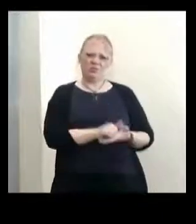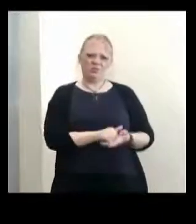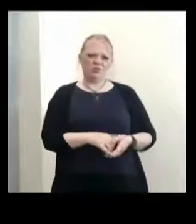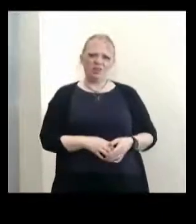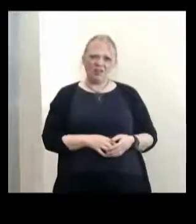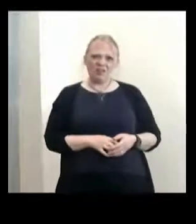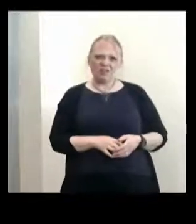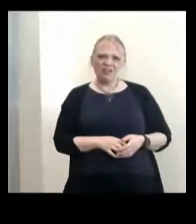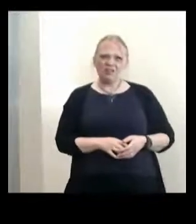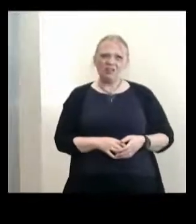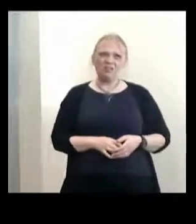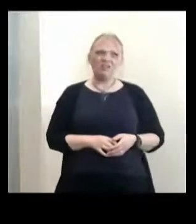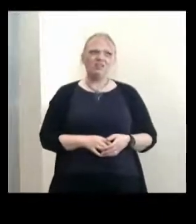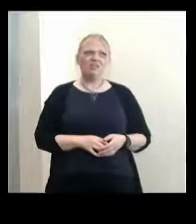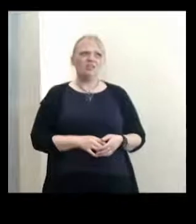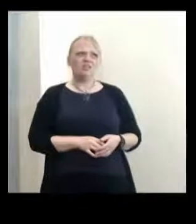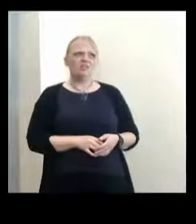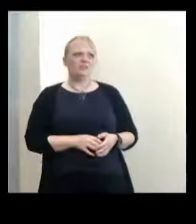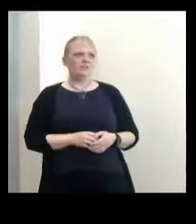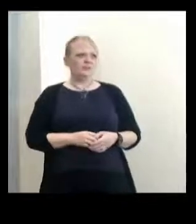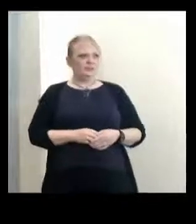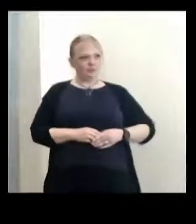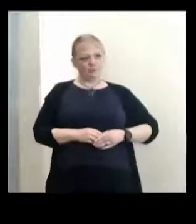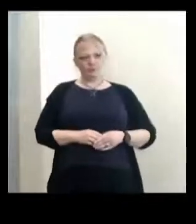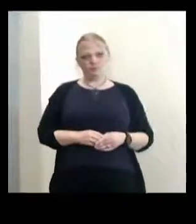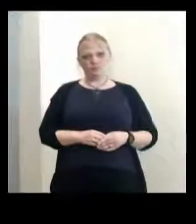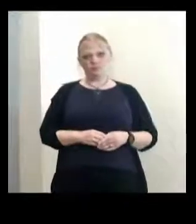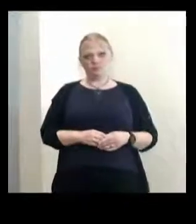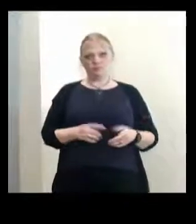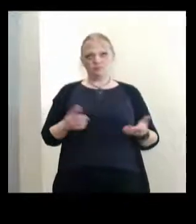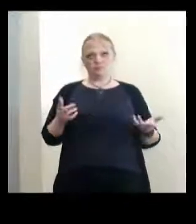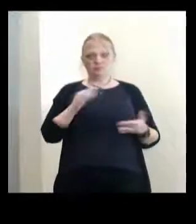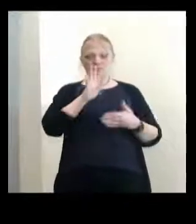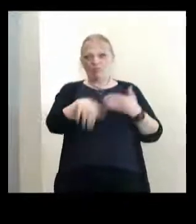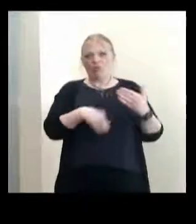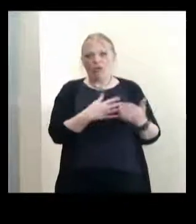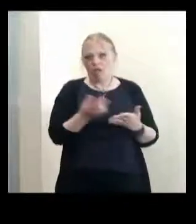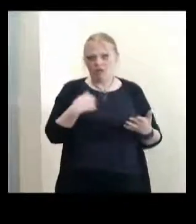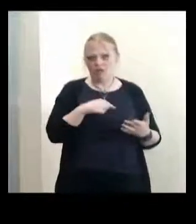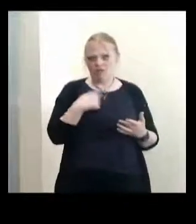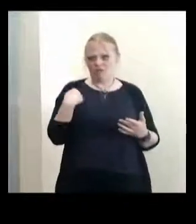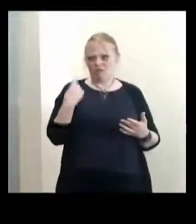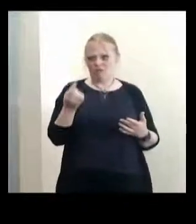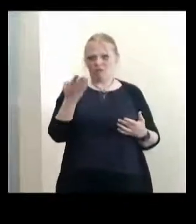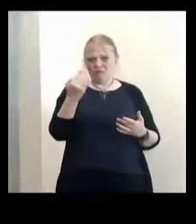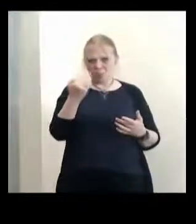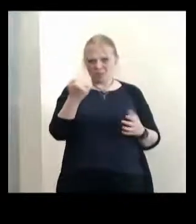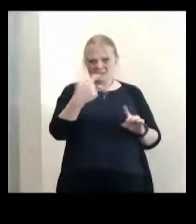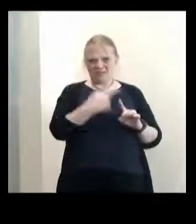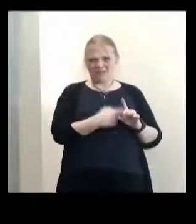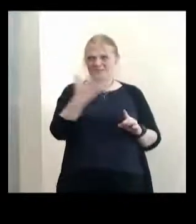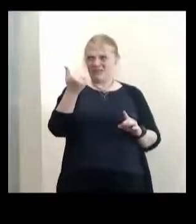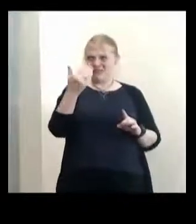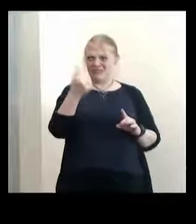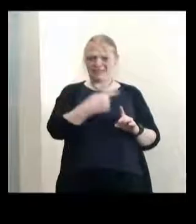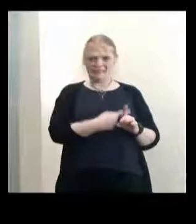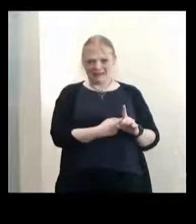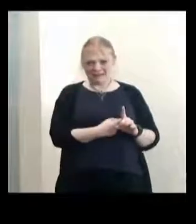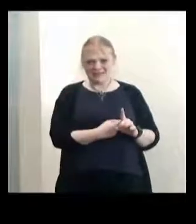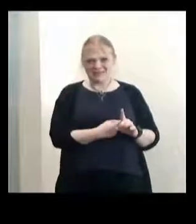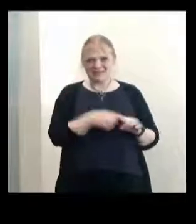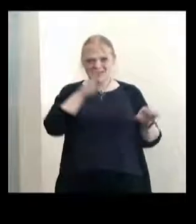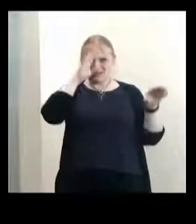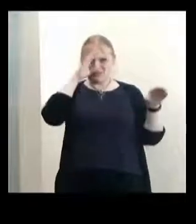all spent the last 14 months, 15 months basically focused on